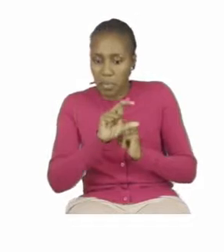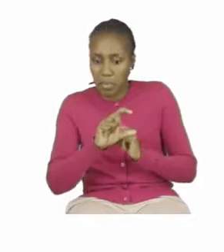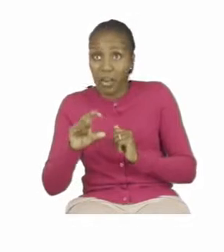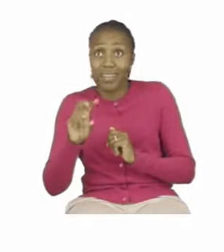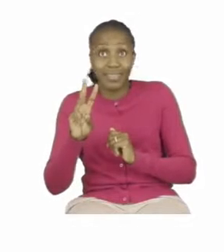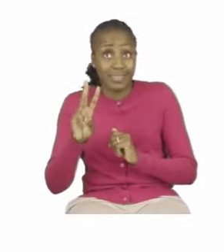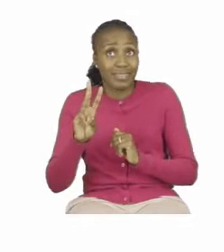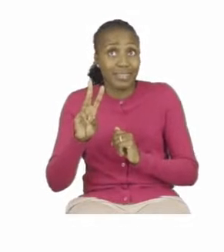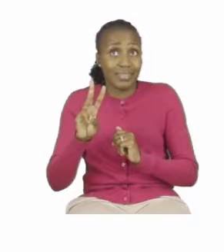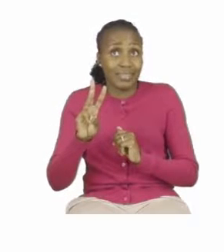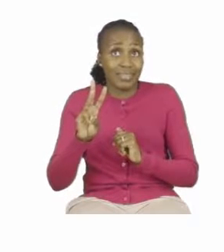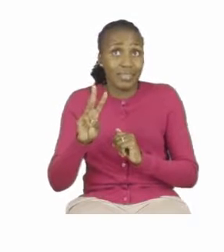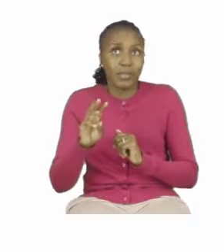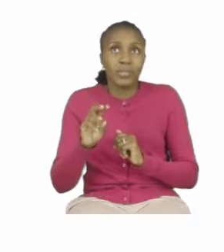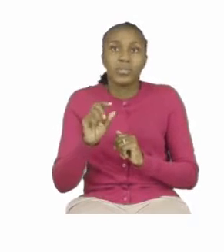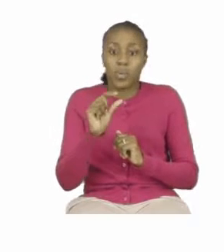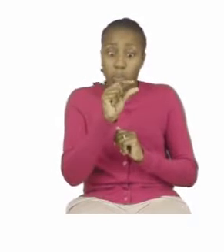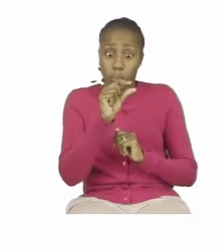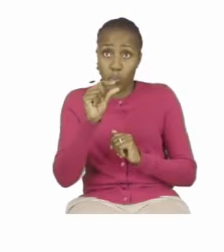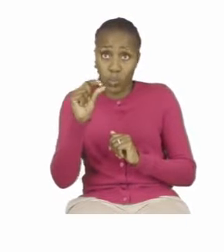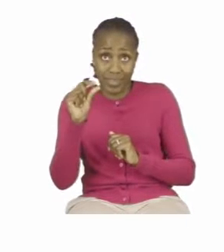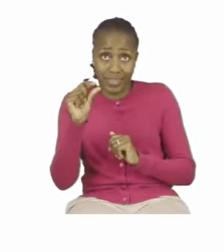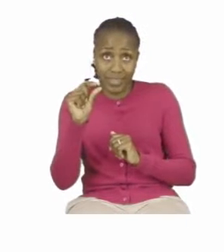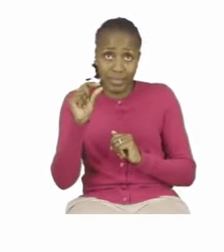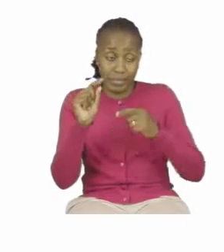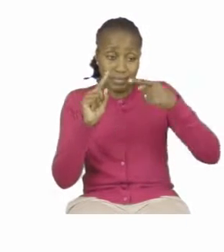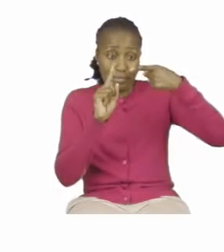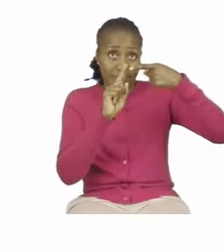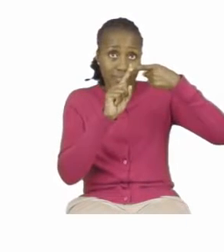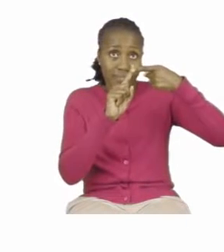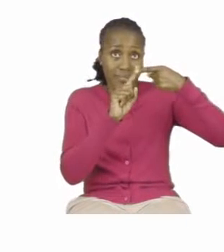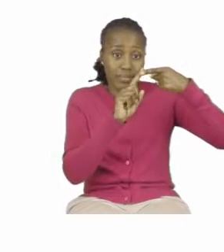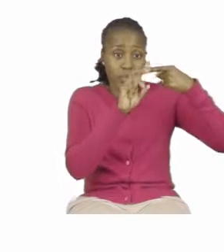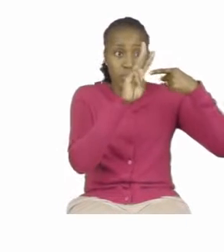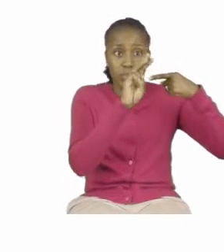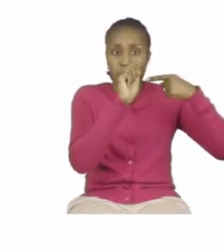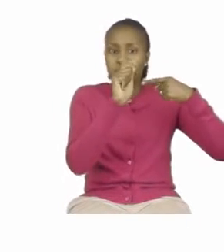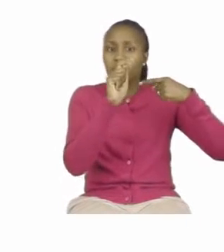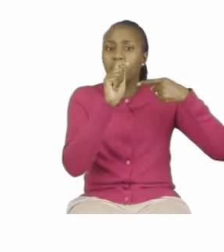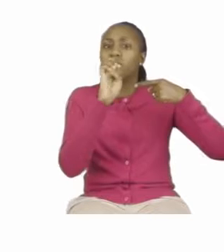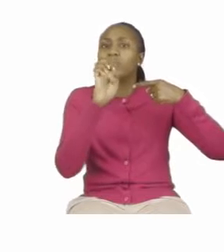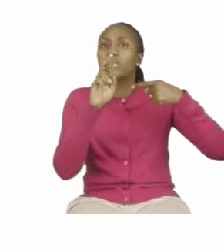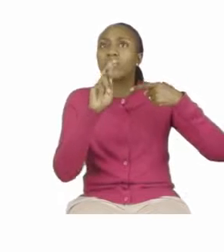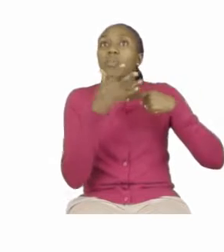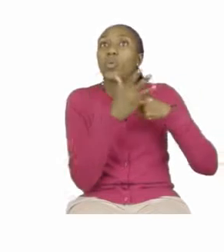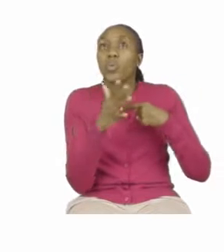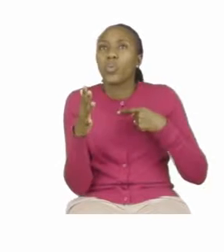to water. The first word we have is water.